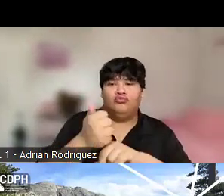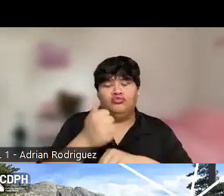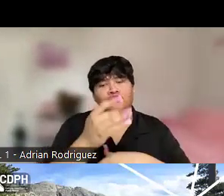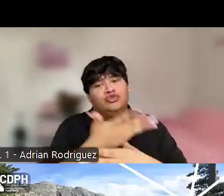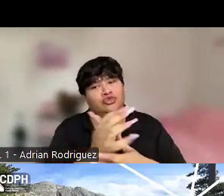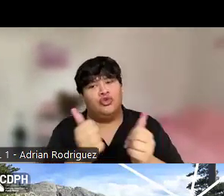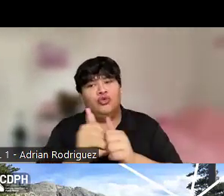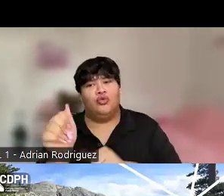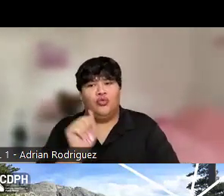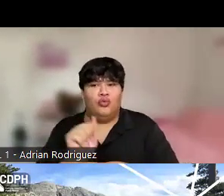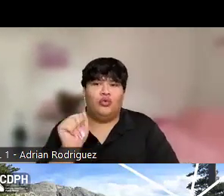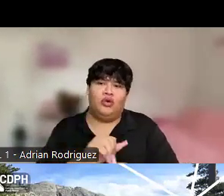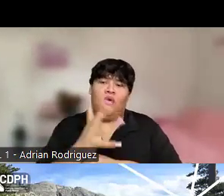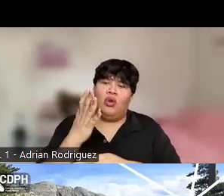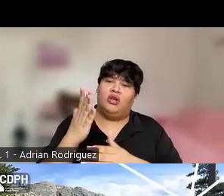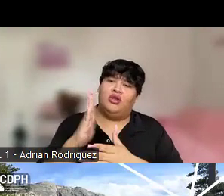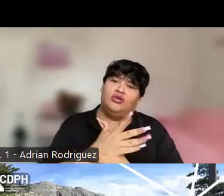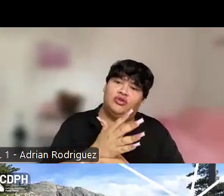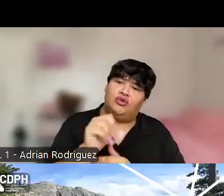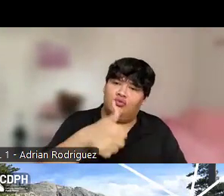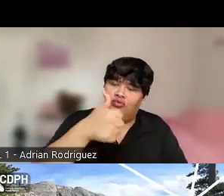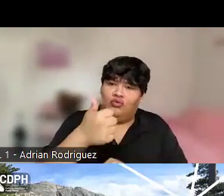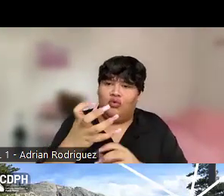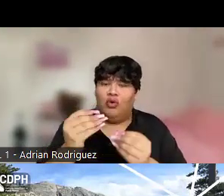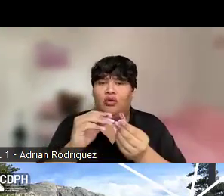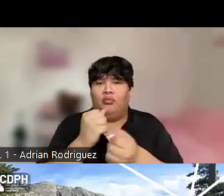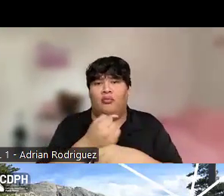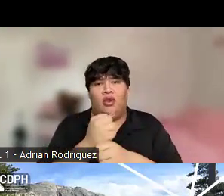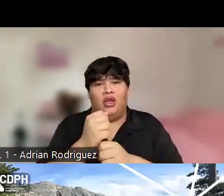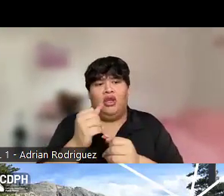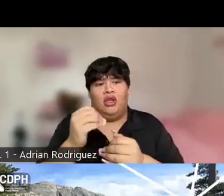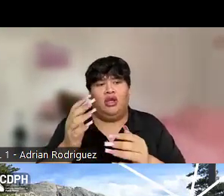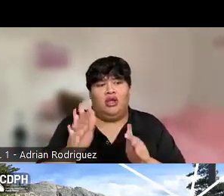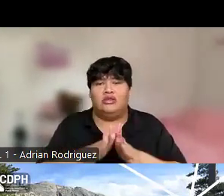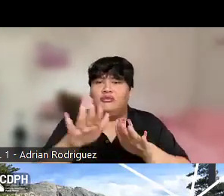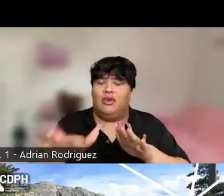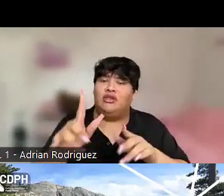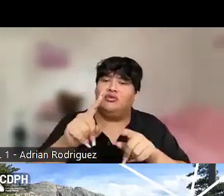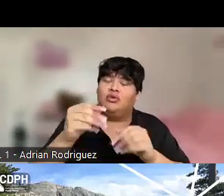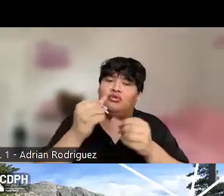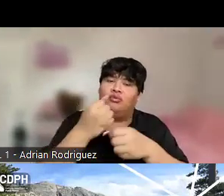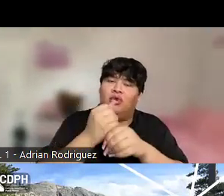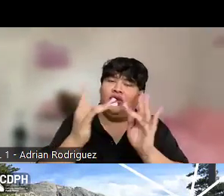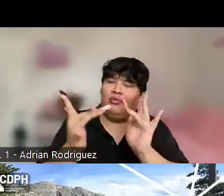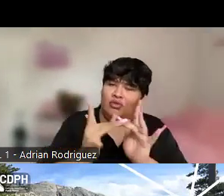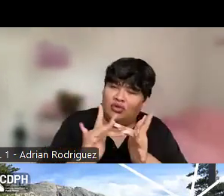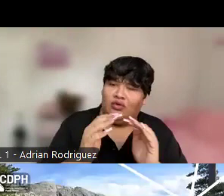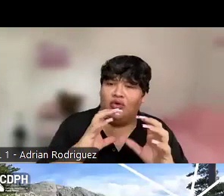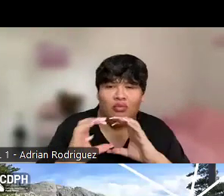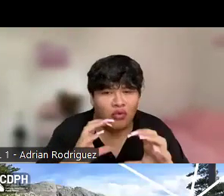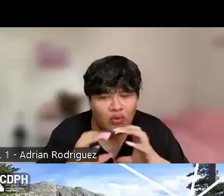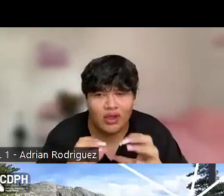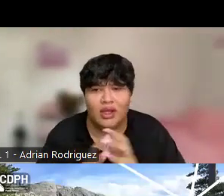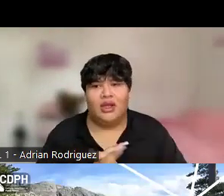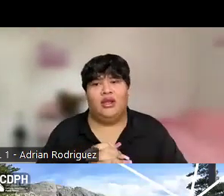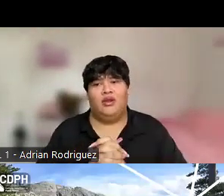work. We want to create a space for Alzheimer's interest holders to communicate and to foster